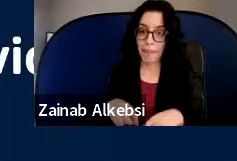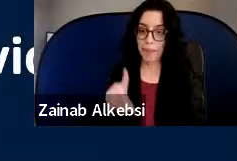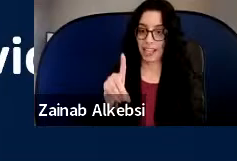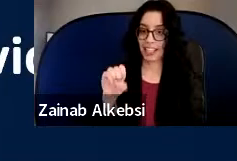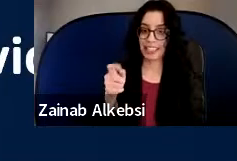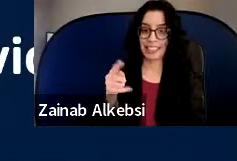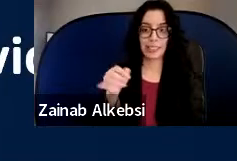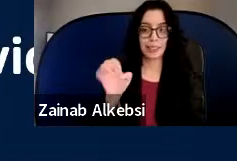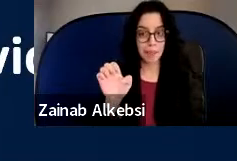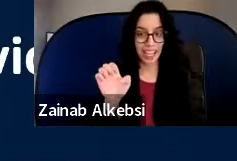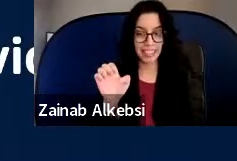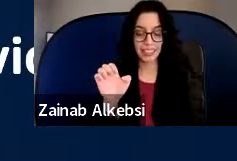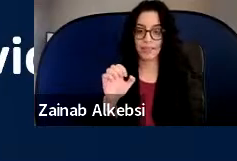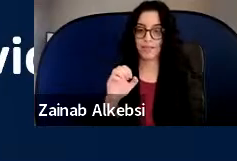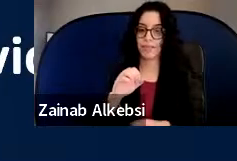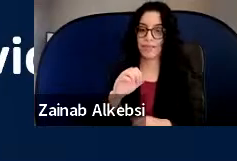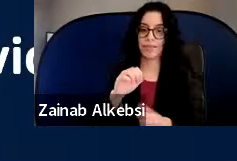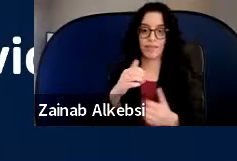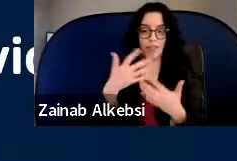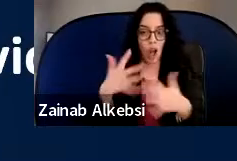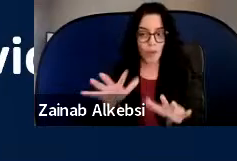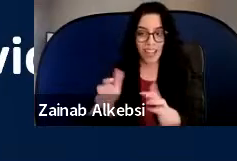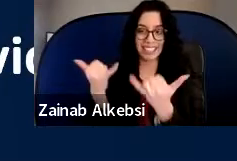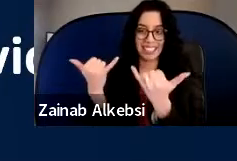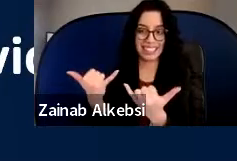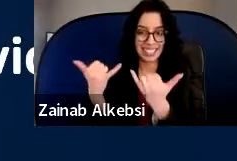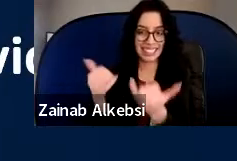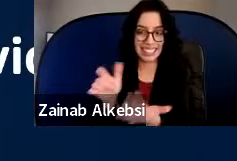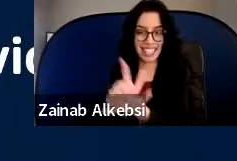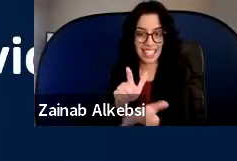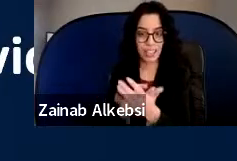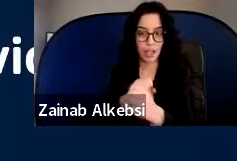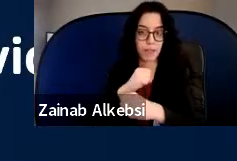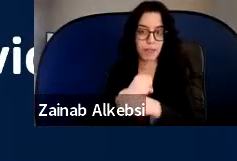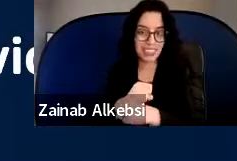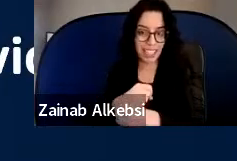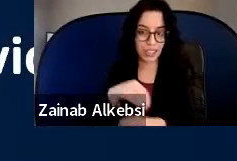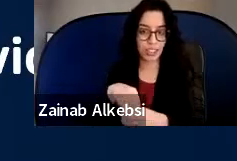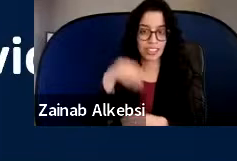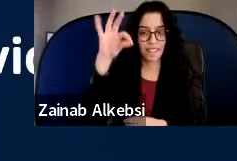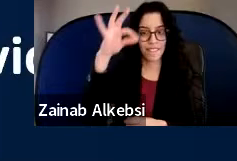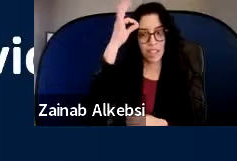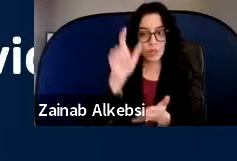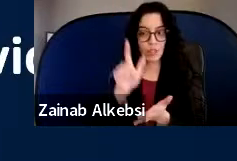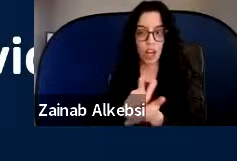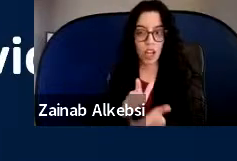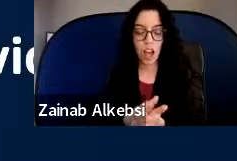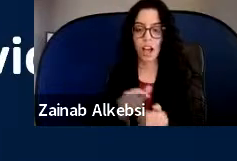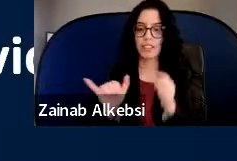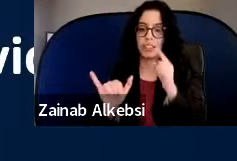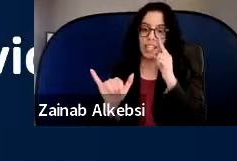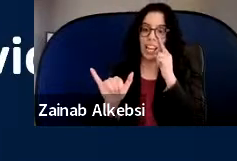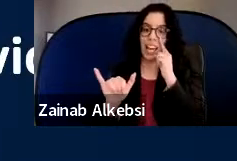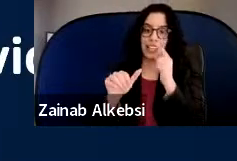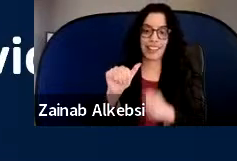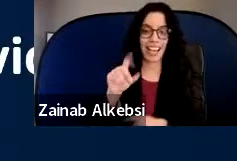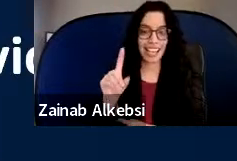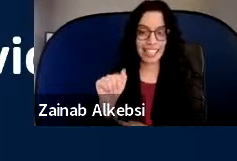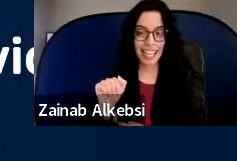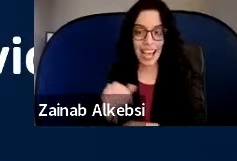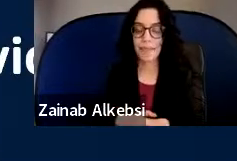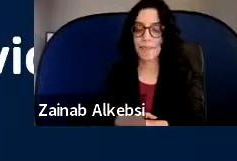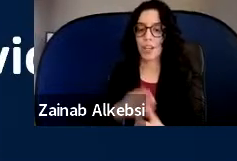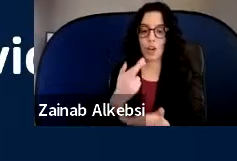and it simply should not be happening. And even it is happening, despite the fact that there are legal protections